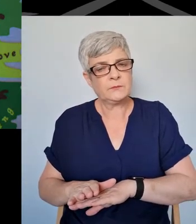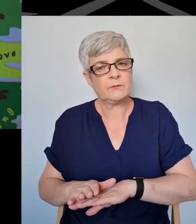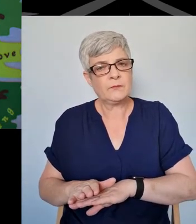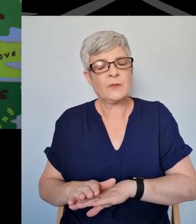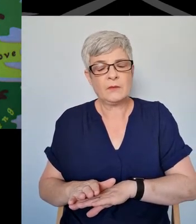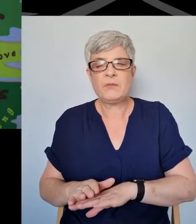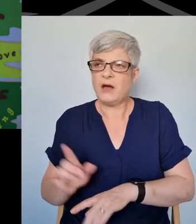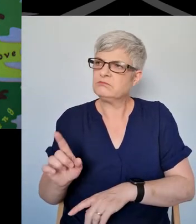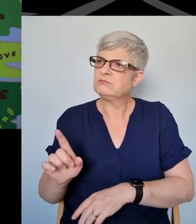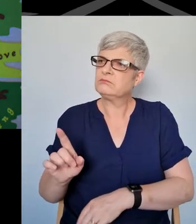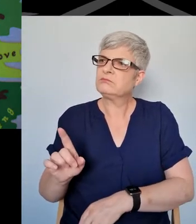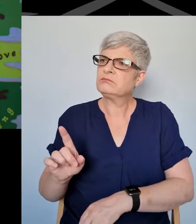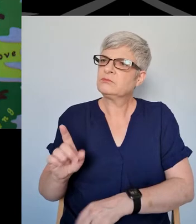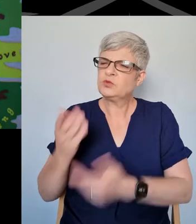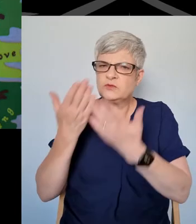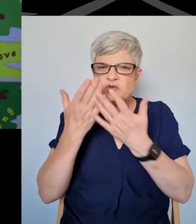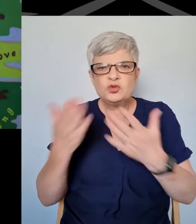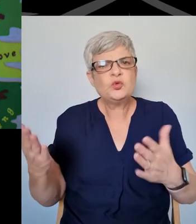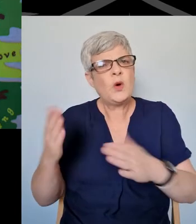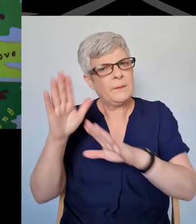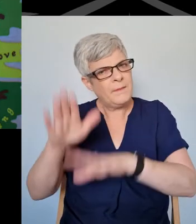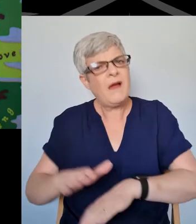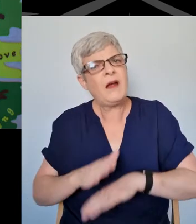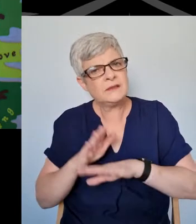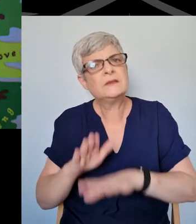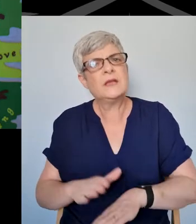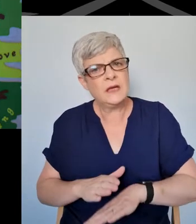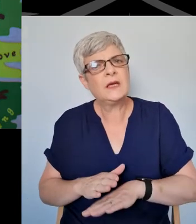And yet, though you have shown such mercy,